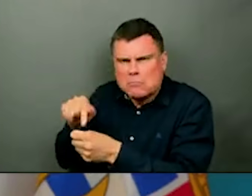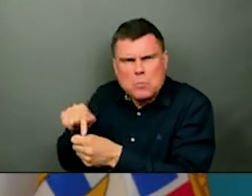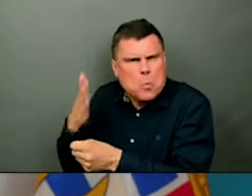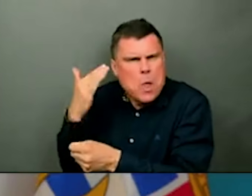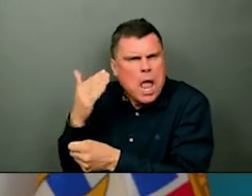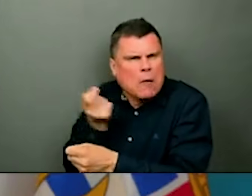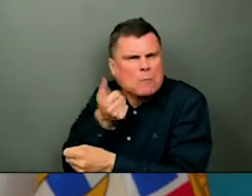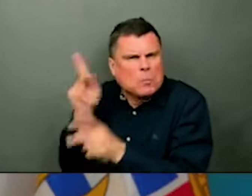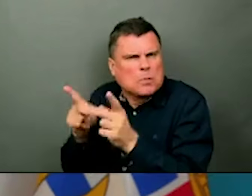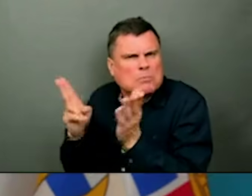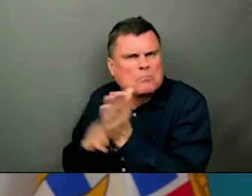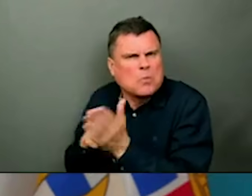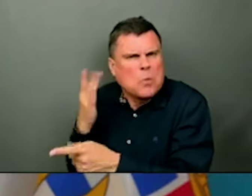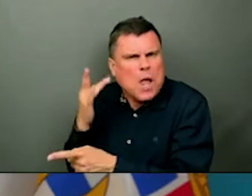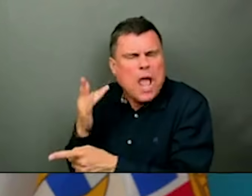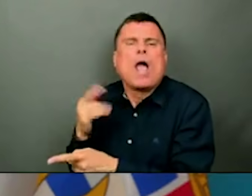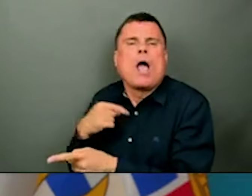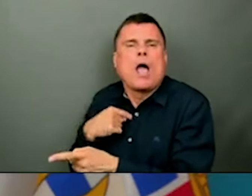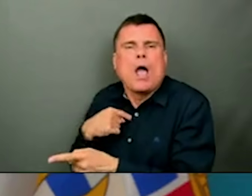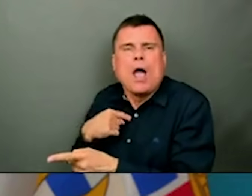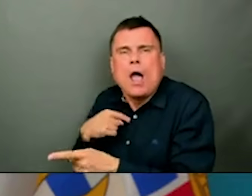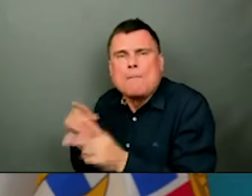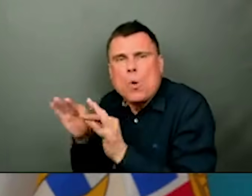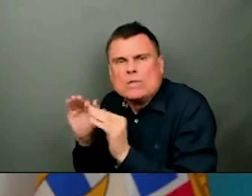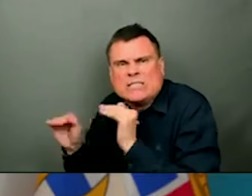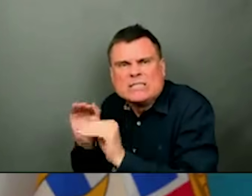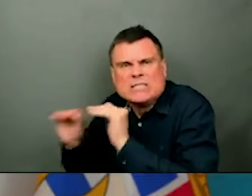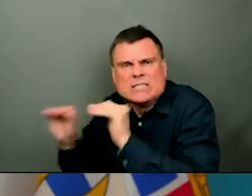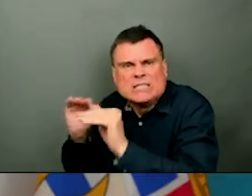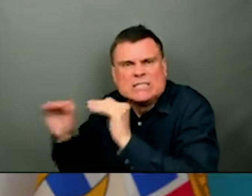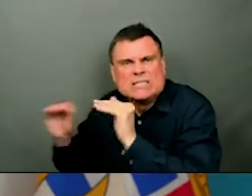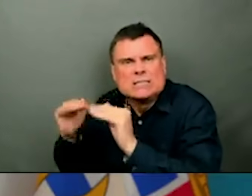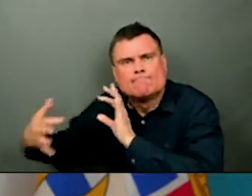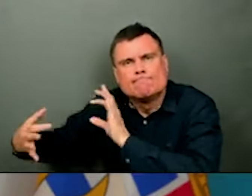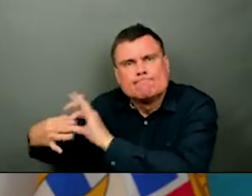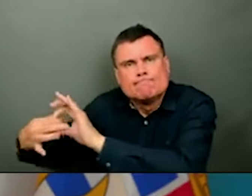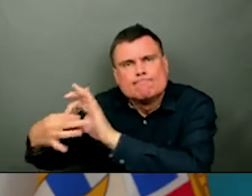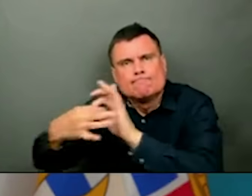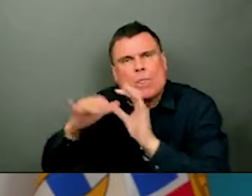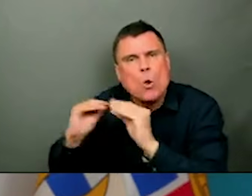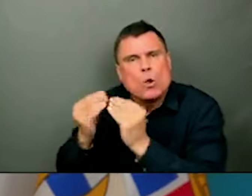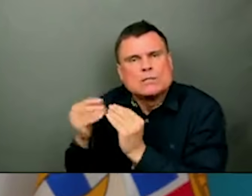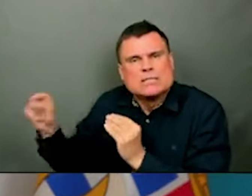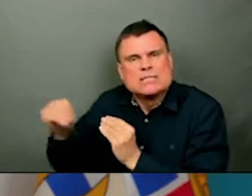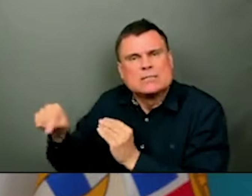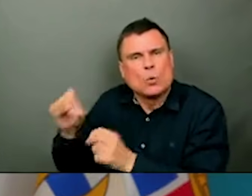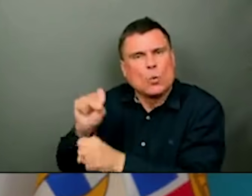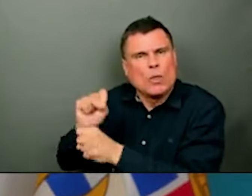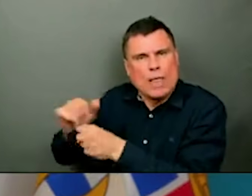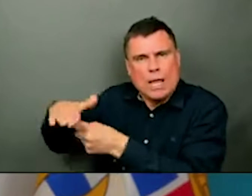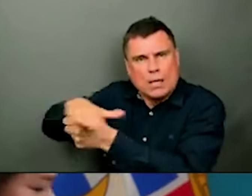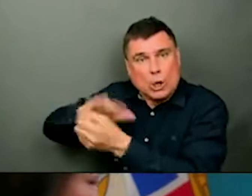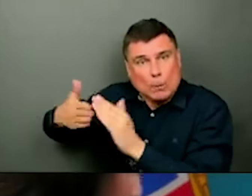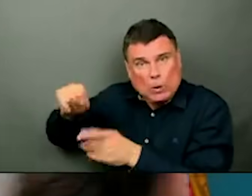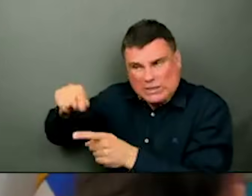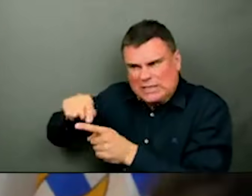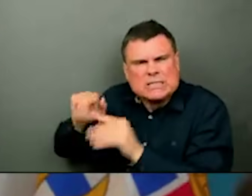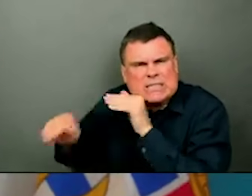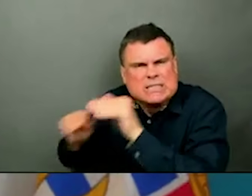and trying to get boost that up and enhance that and accelerate as quickly as possible.